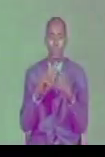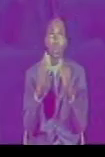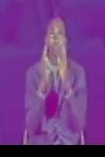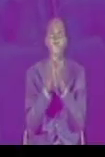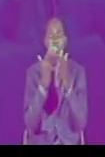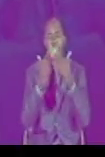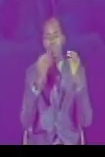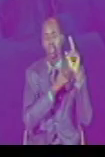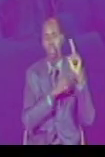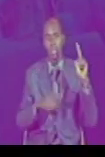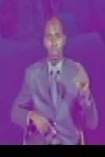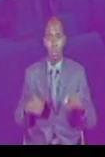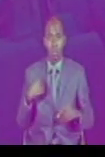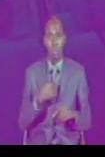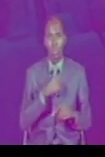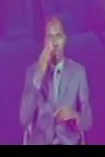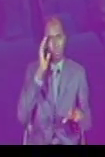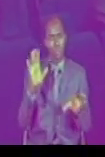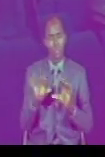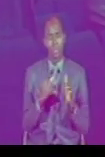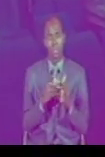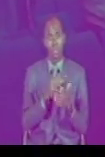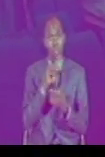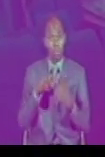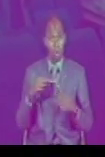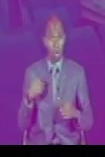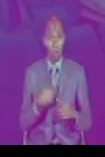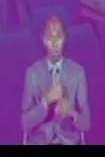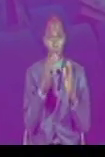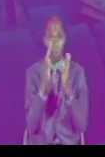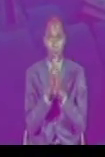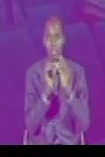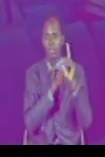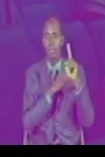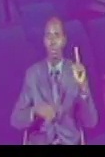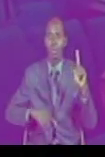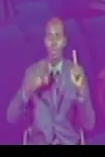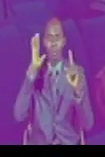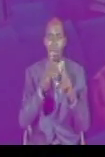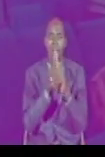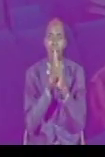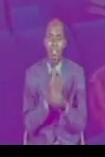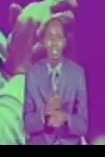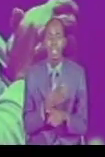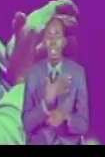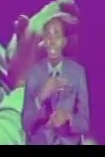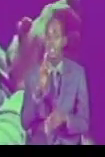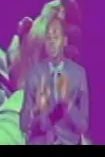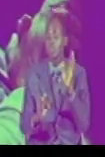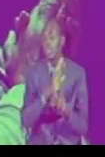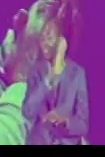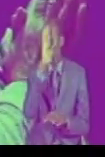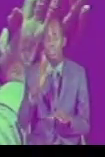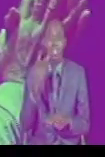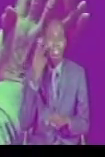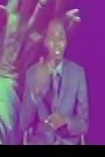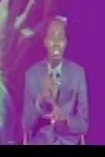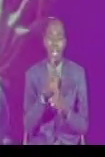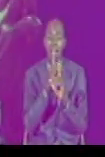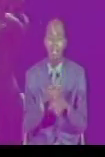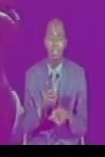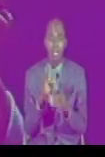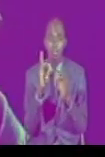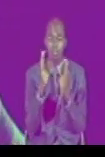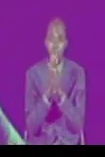it. And when we pray, God will answer. If you have never seen answered prayer, a miracle is coming your